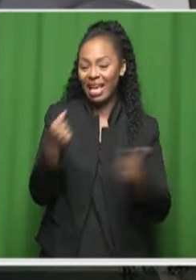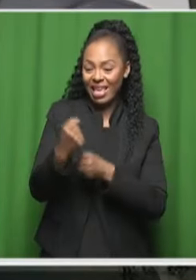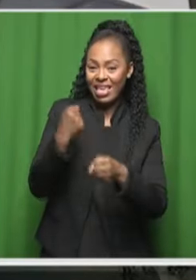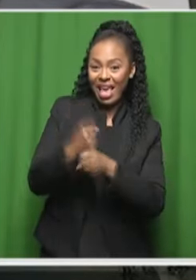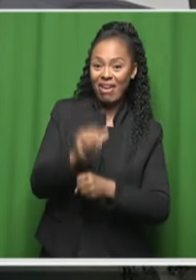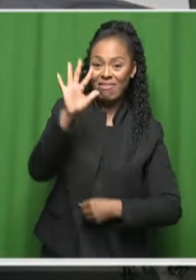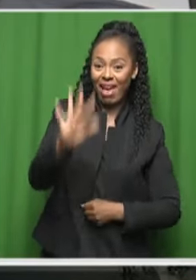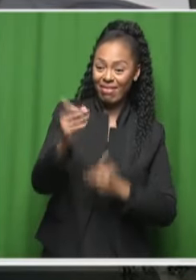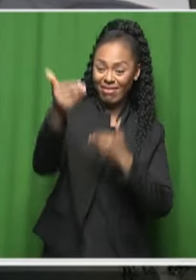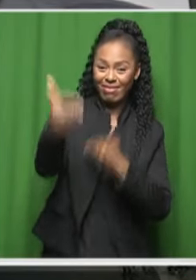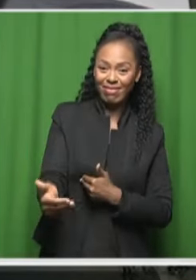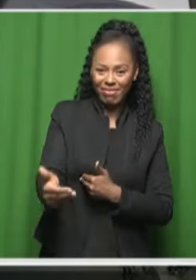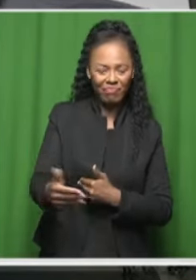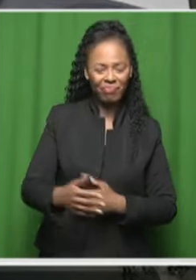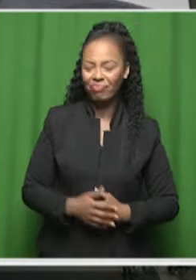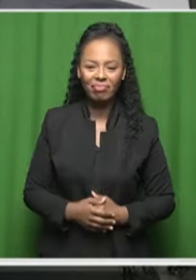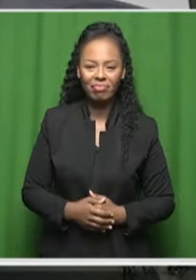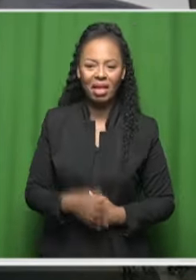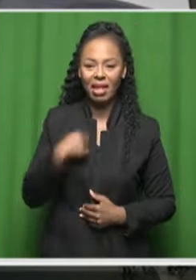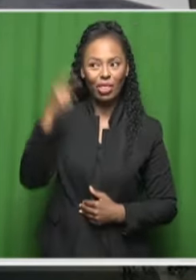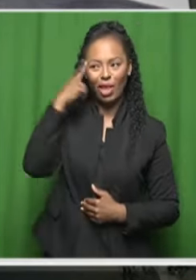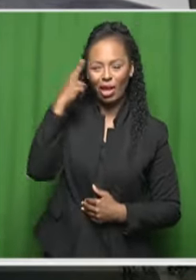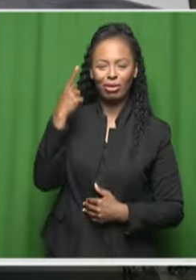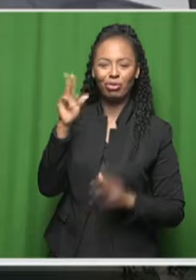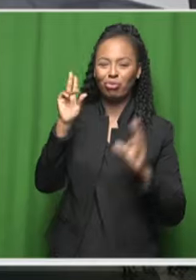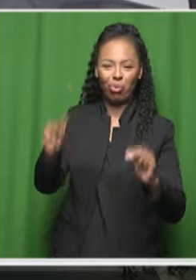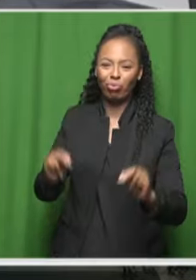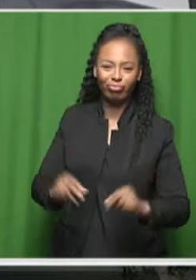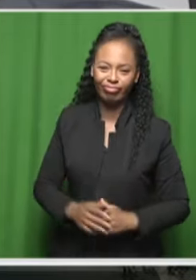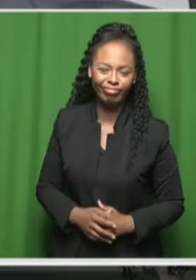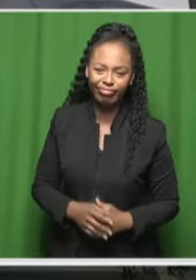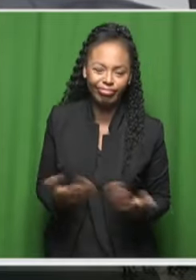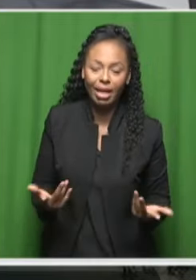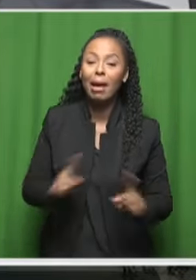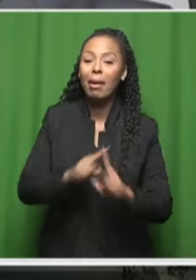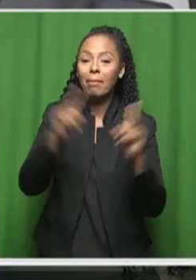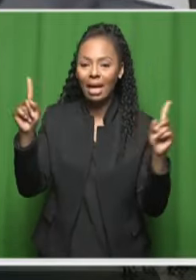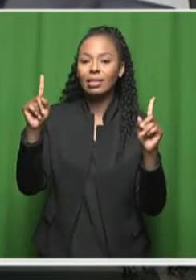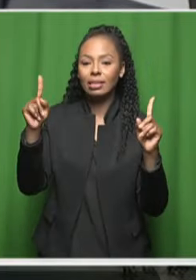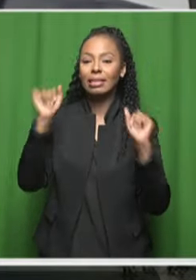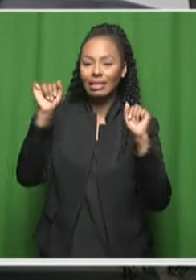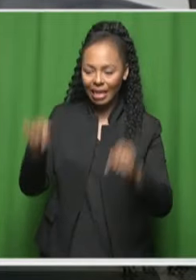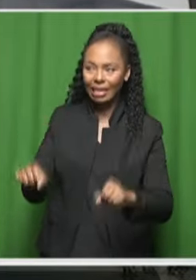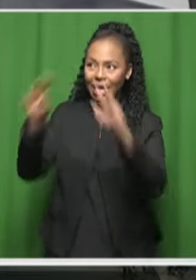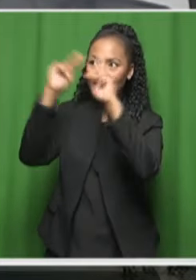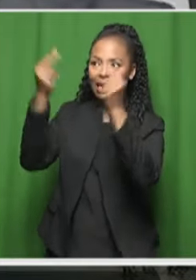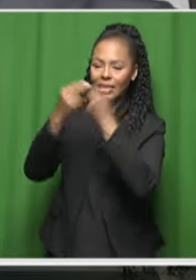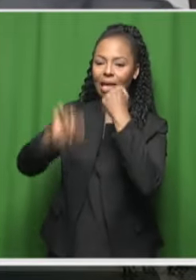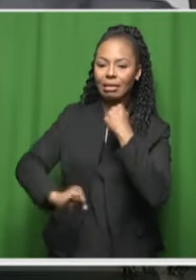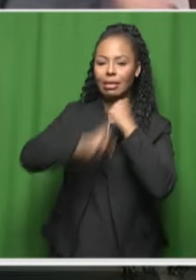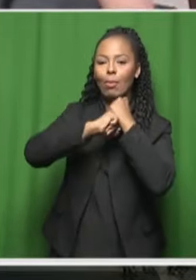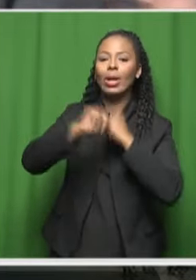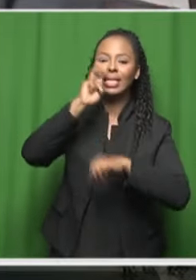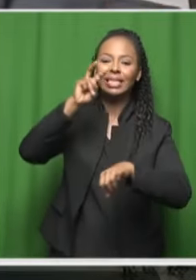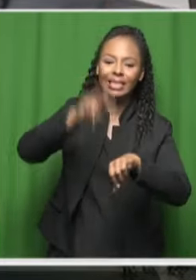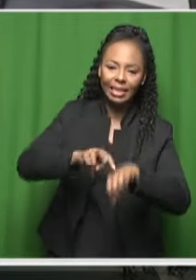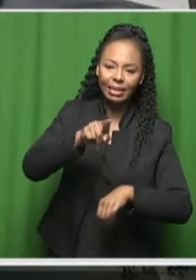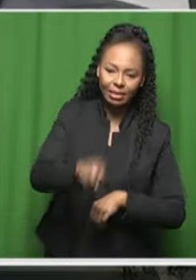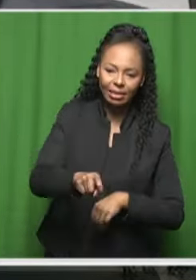It's a real developmental path. We need international support, as you remember, due to